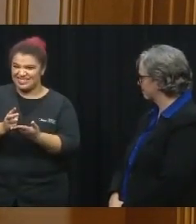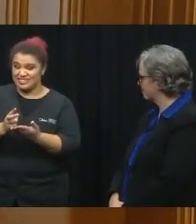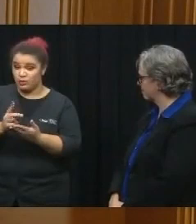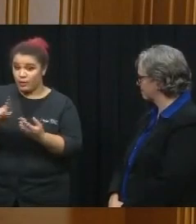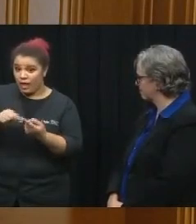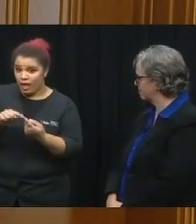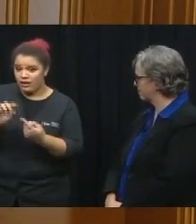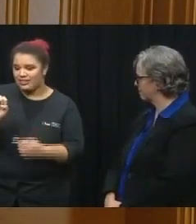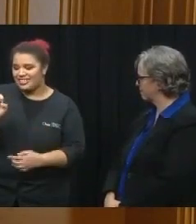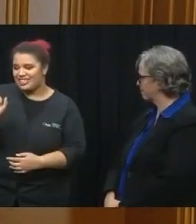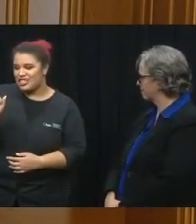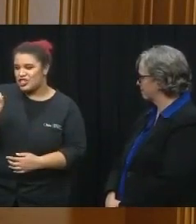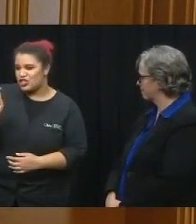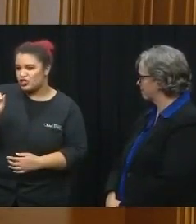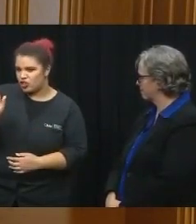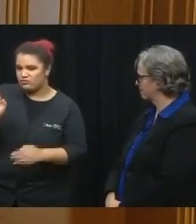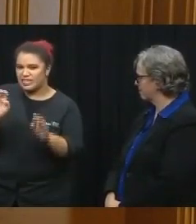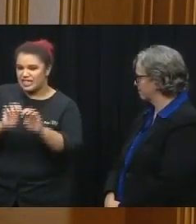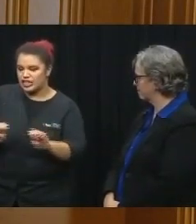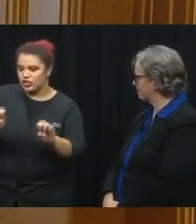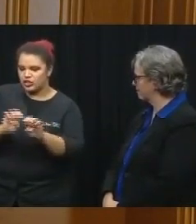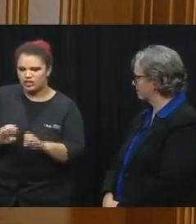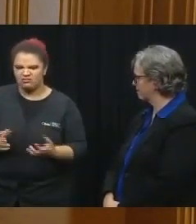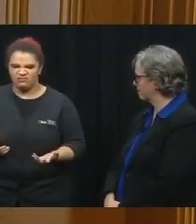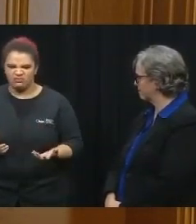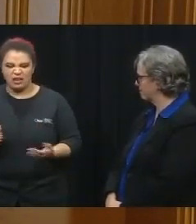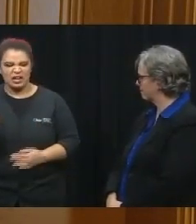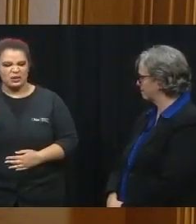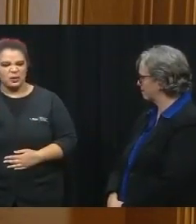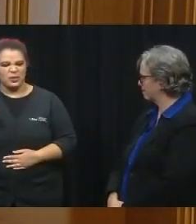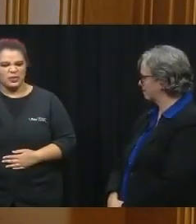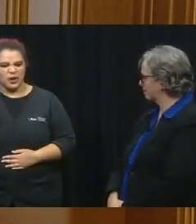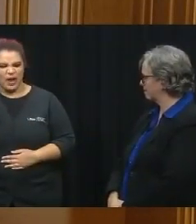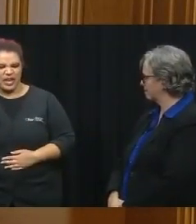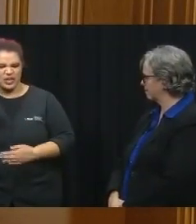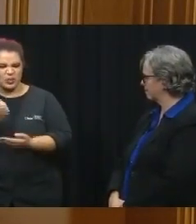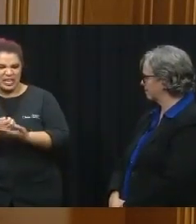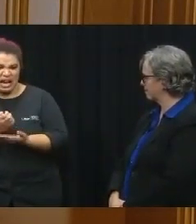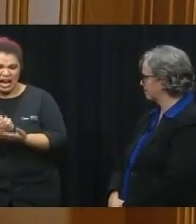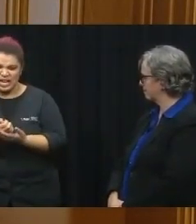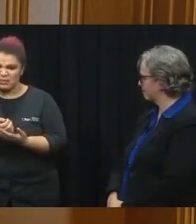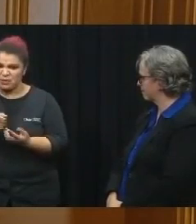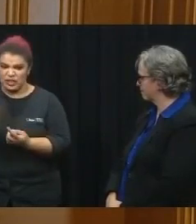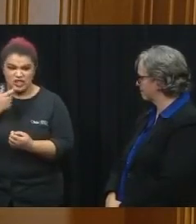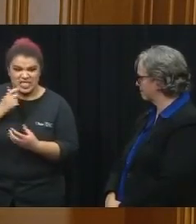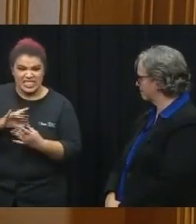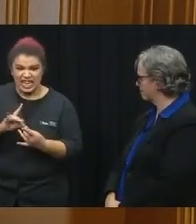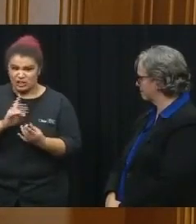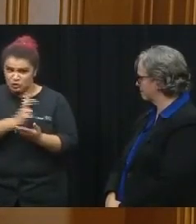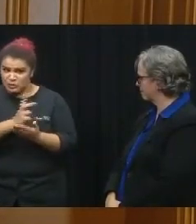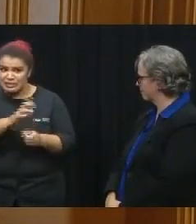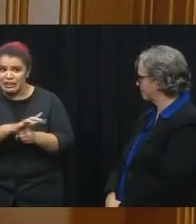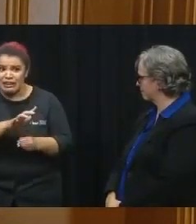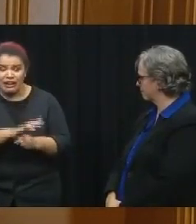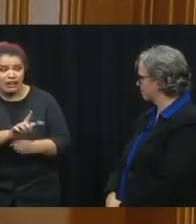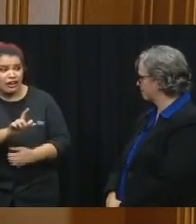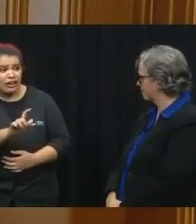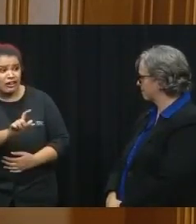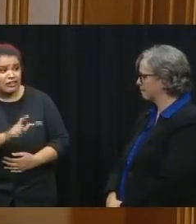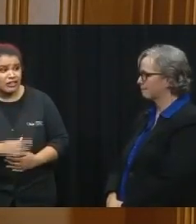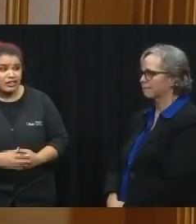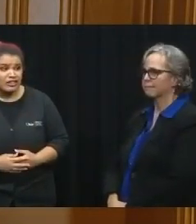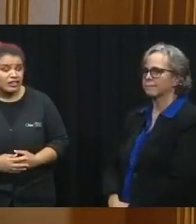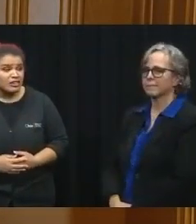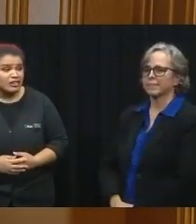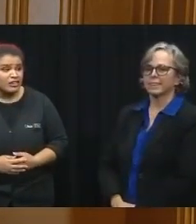of building capacity and stopping the spread, is 2 weeks enough time to accomplish that? Look, I would like to see the economy up and running in 2